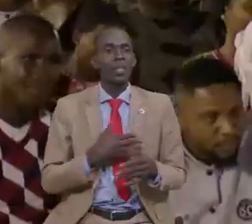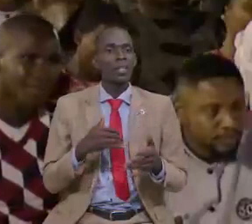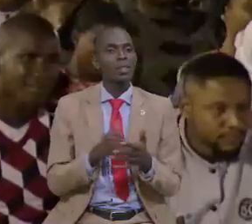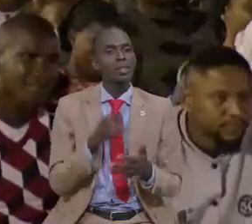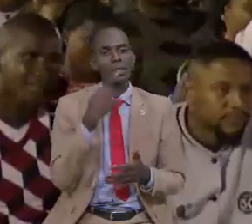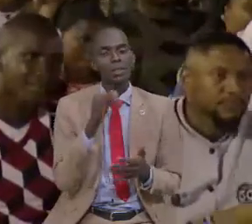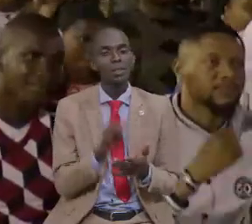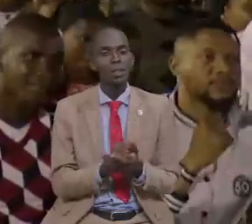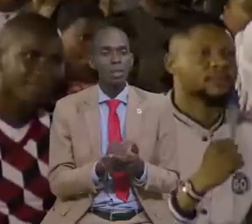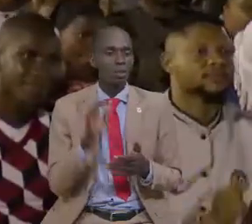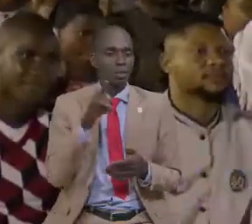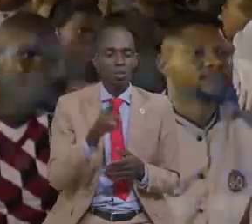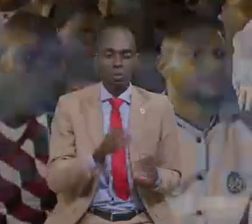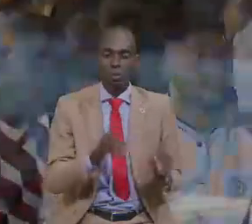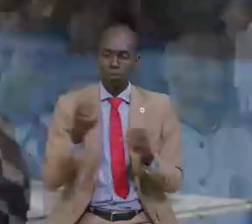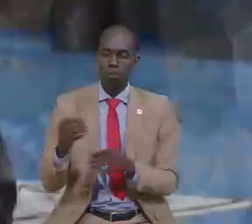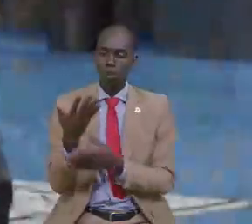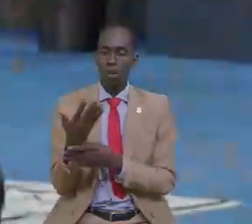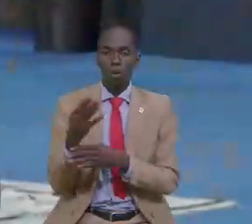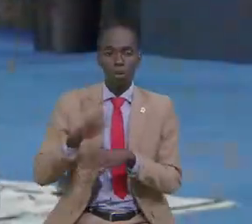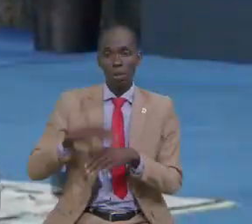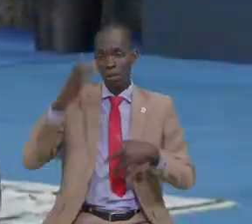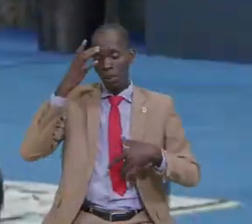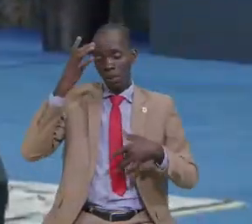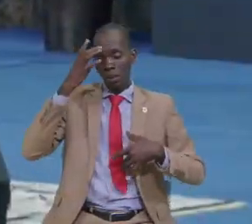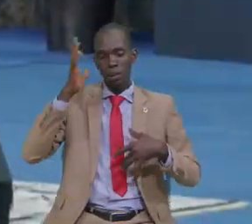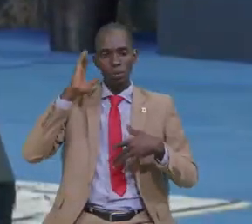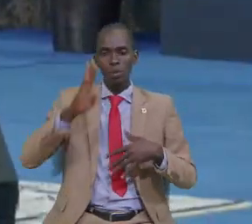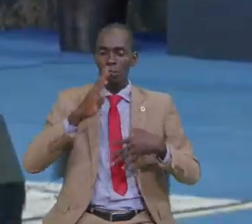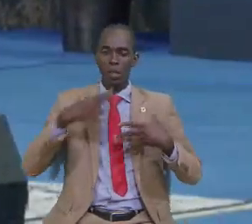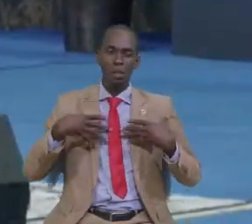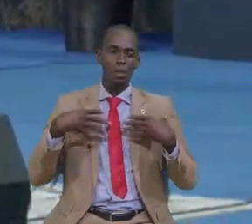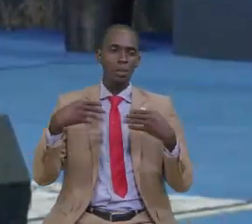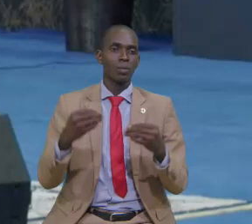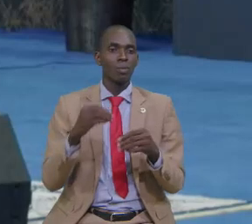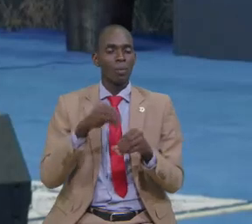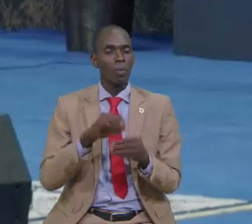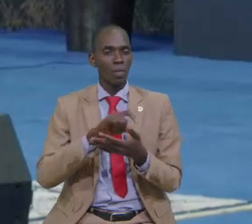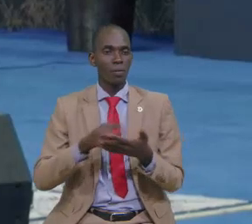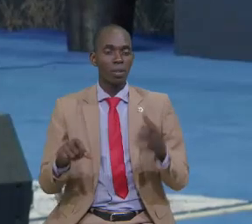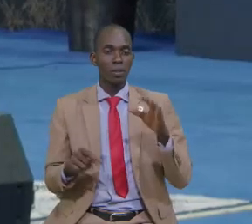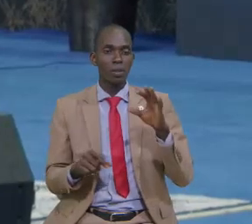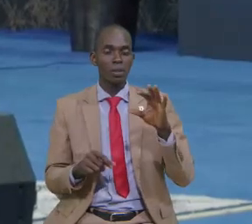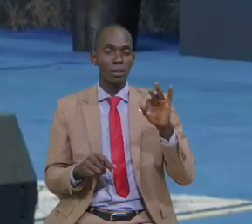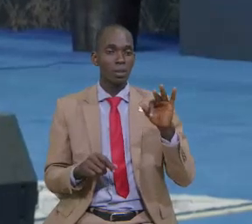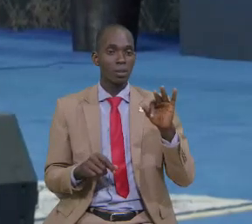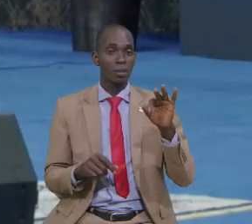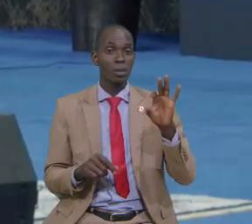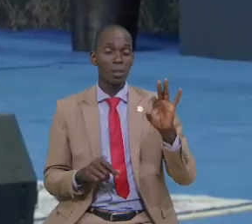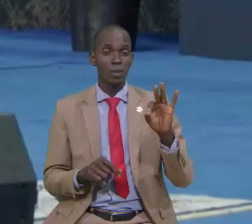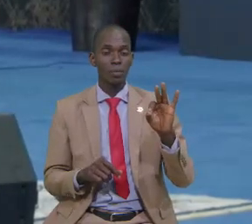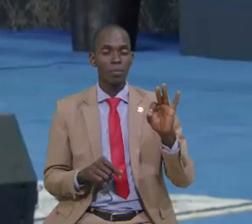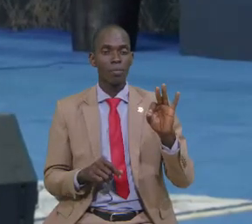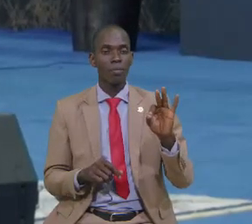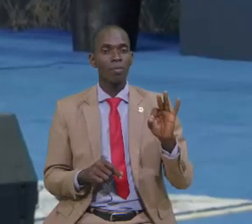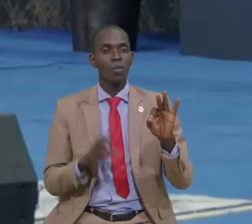hands on the sick and they will recover verse 19 in verse night so then after